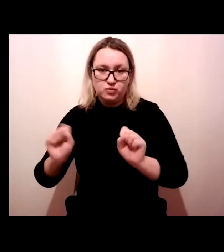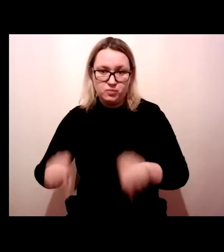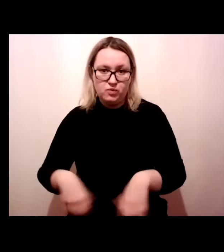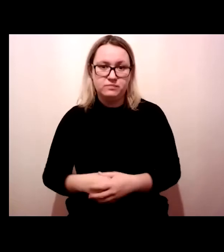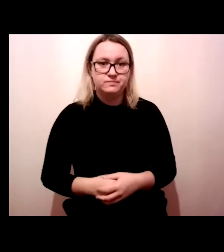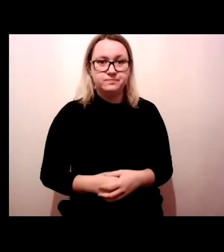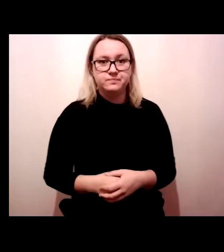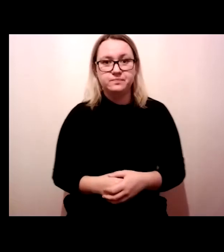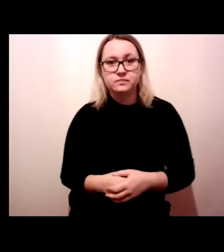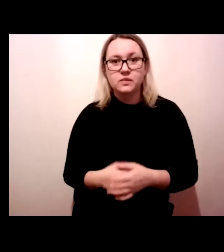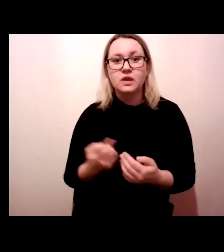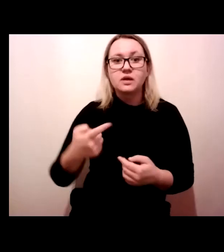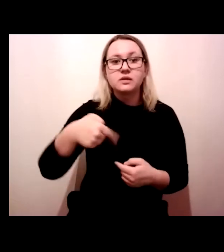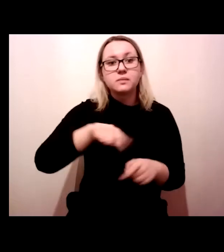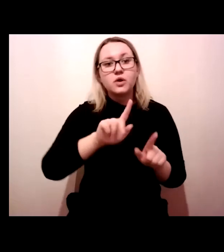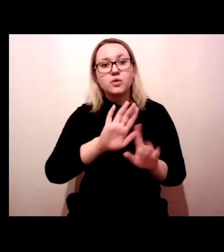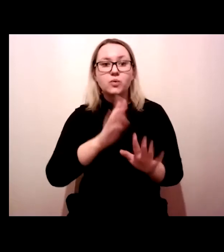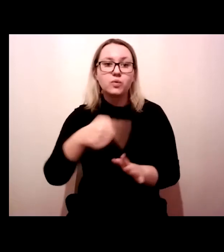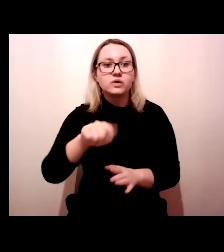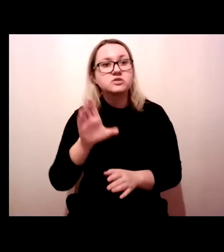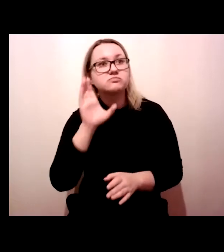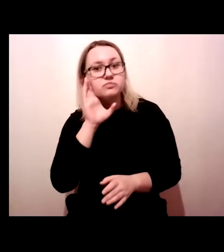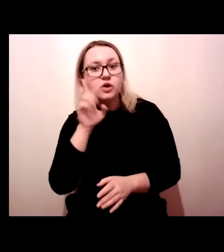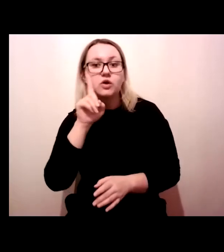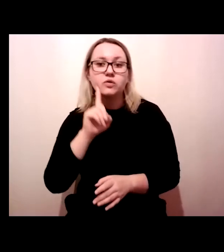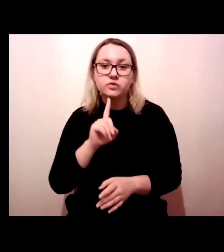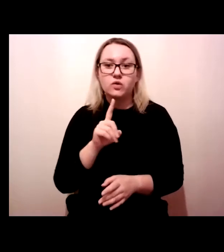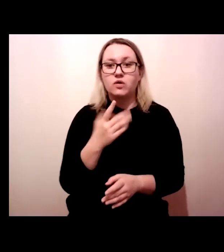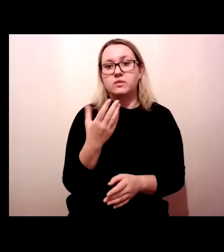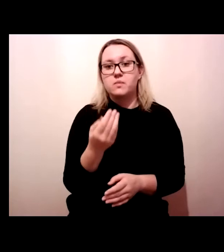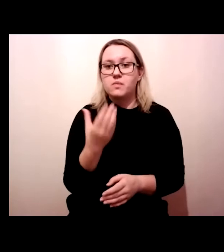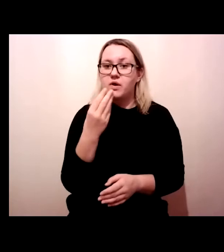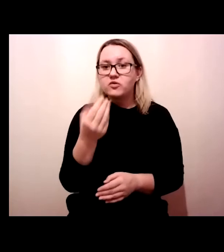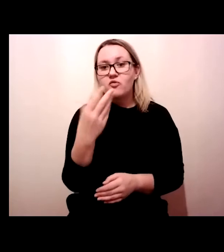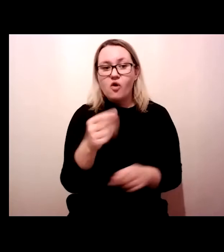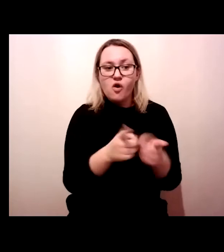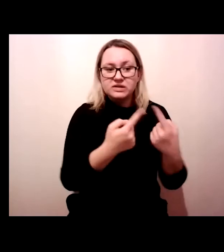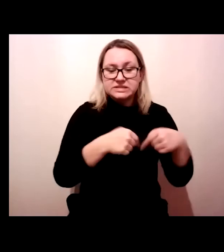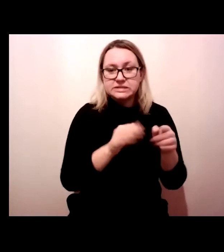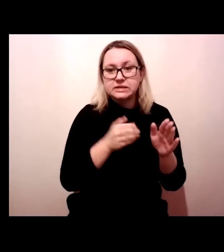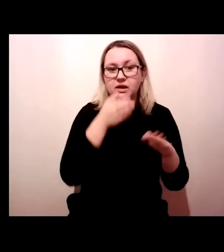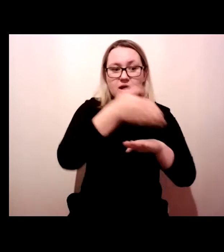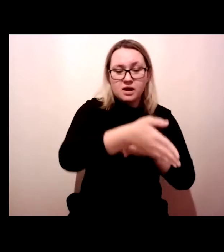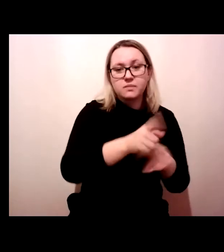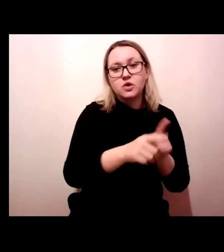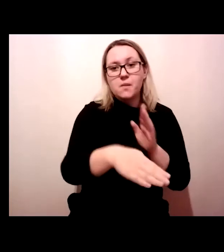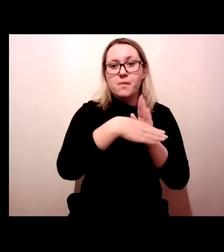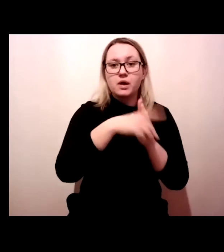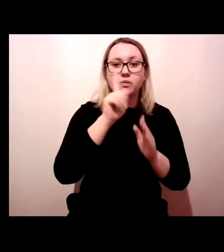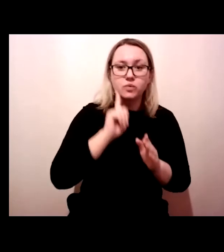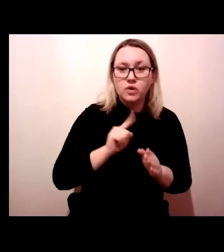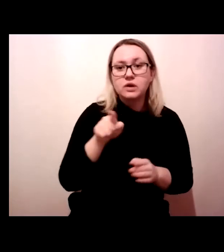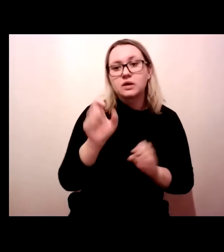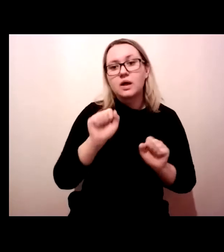platform that is aware of their problems. Well, if anyone wanted